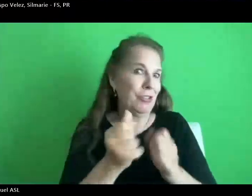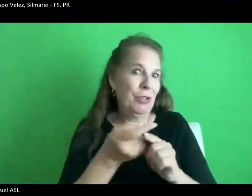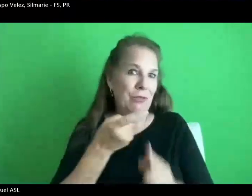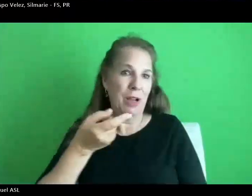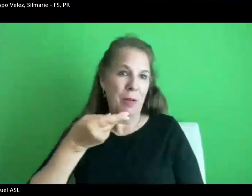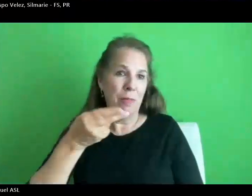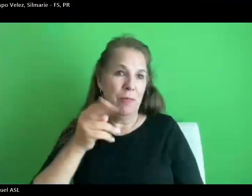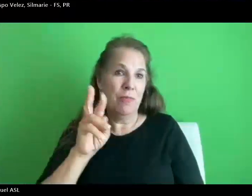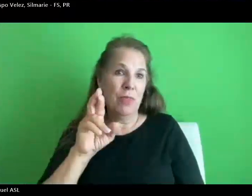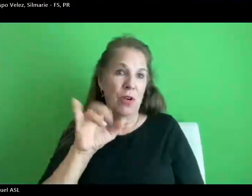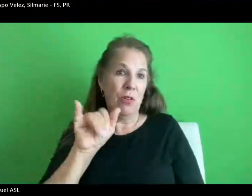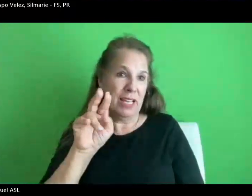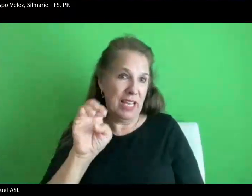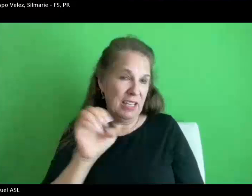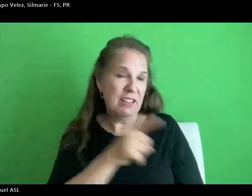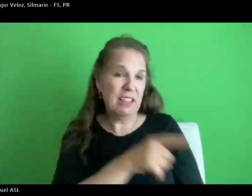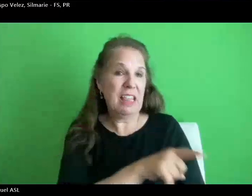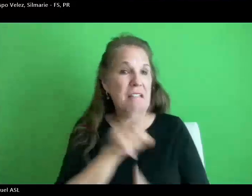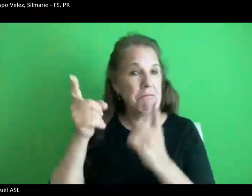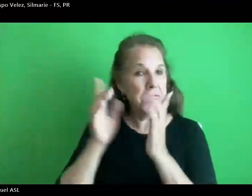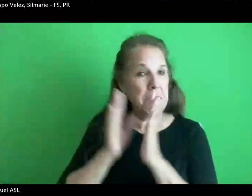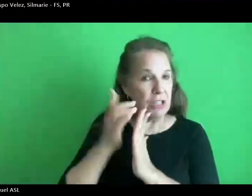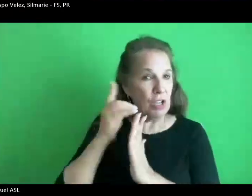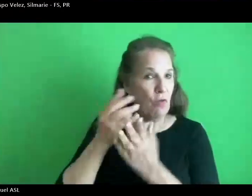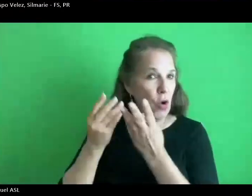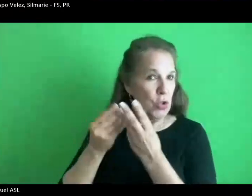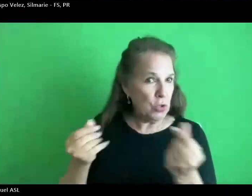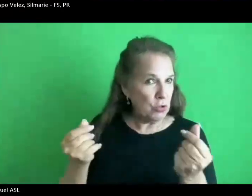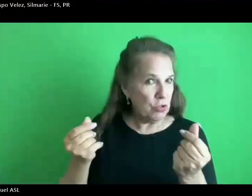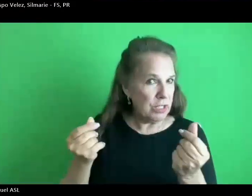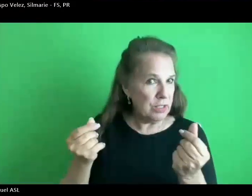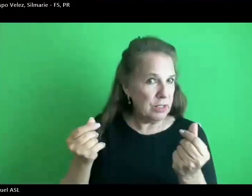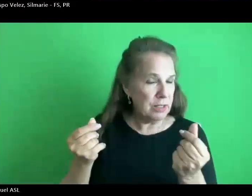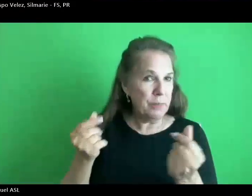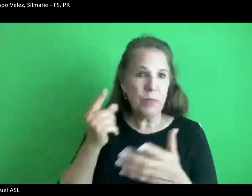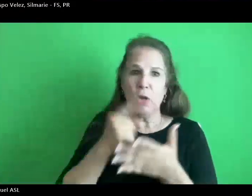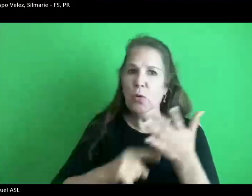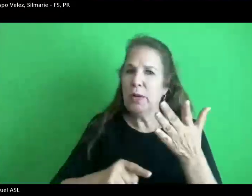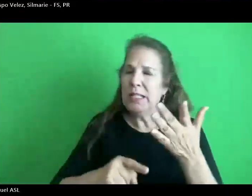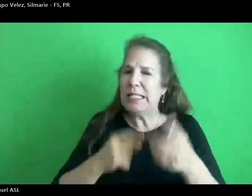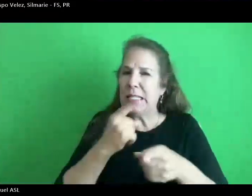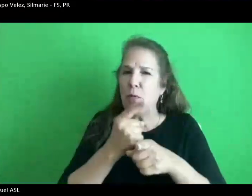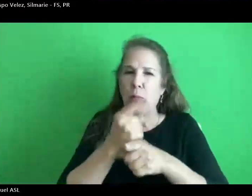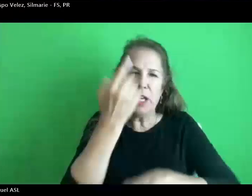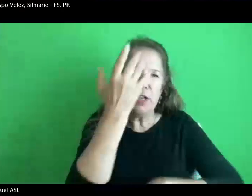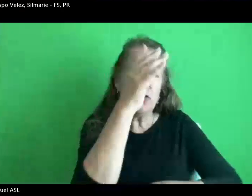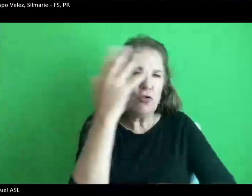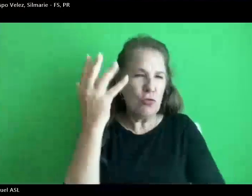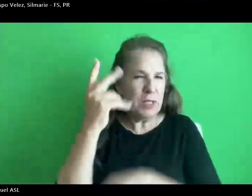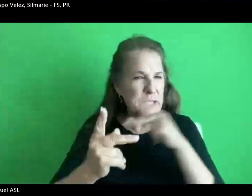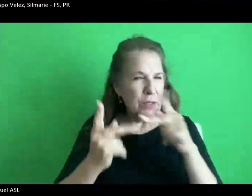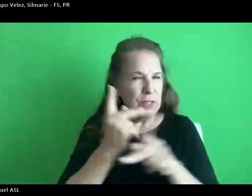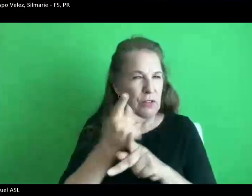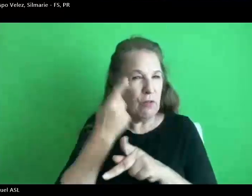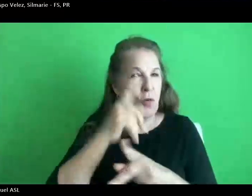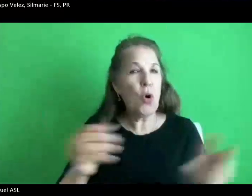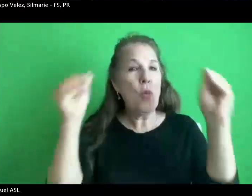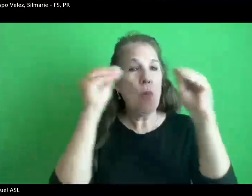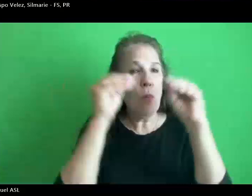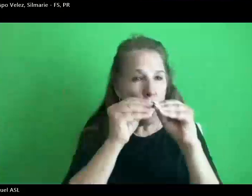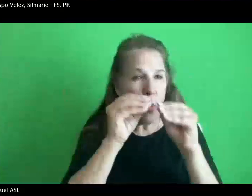asking for solutions about, what would be the appropriate tree species for creating more shade in their